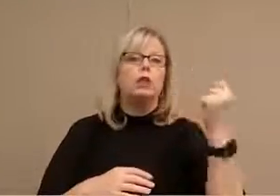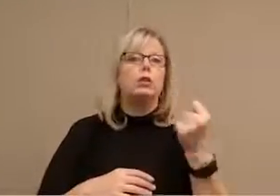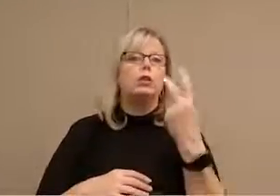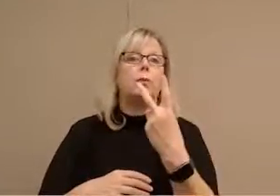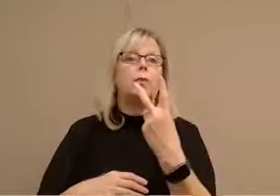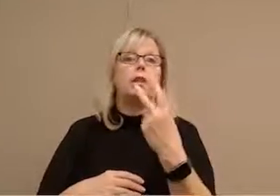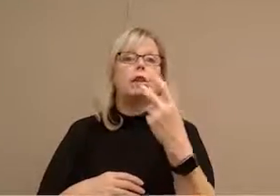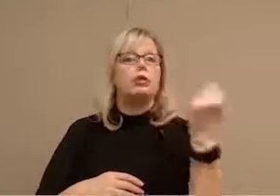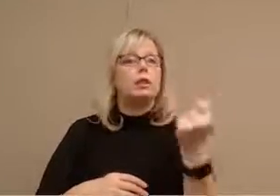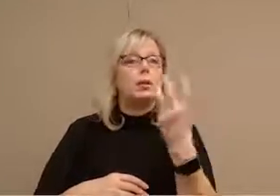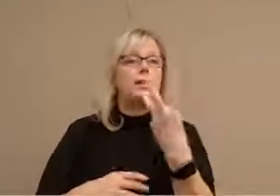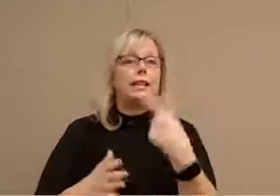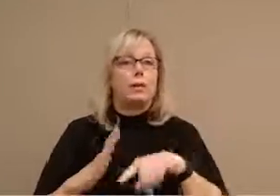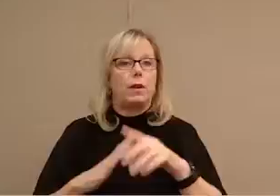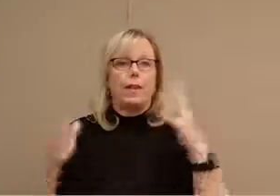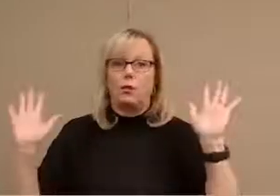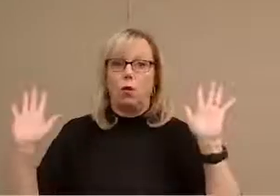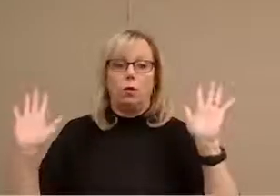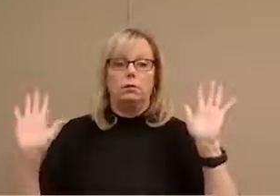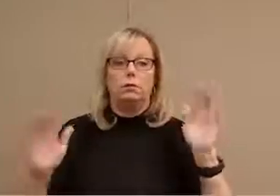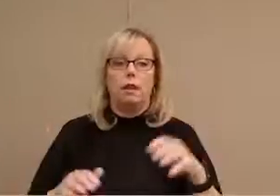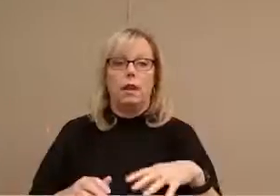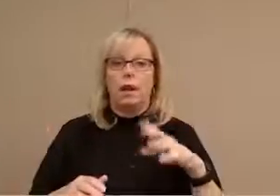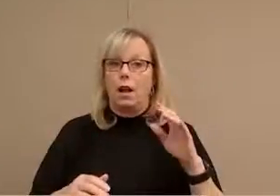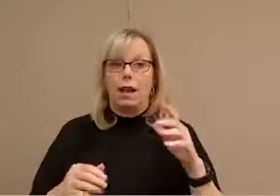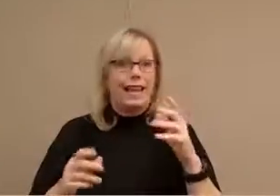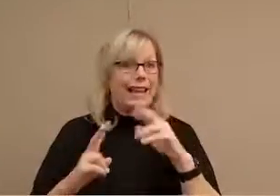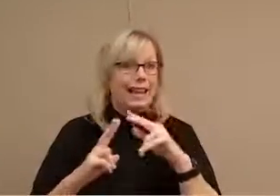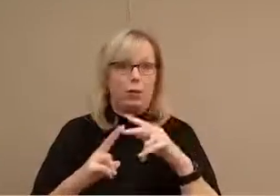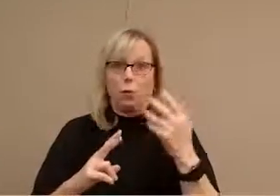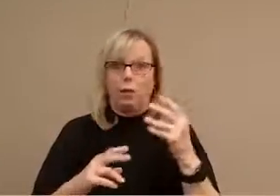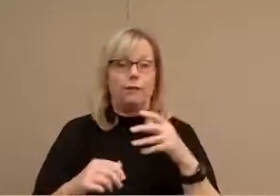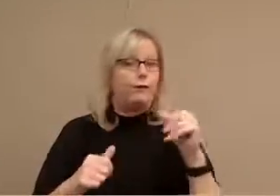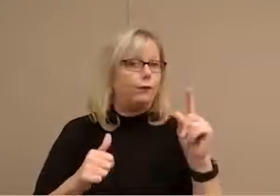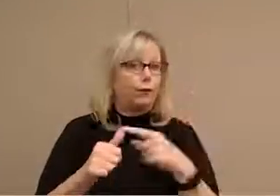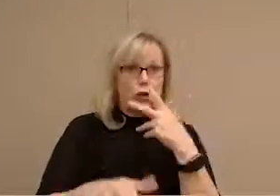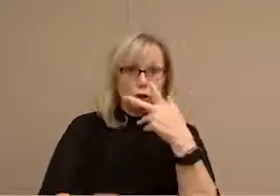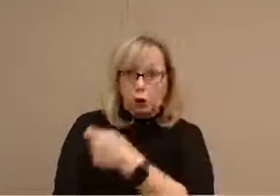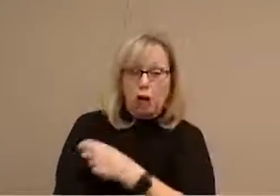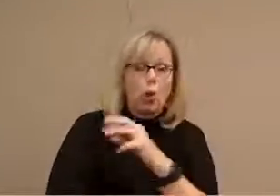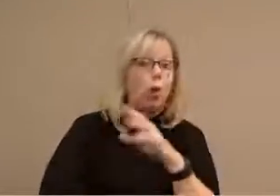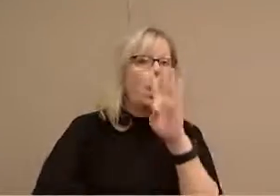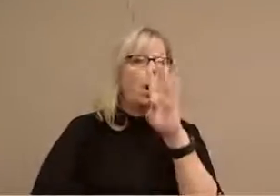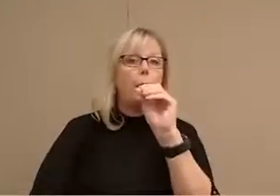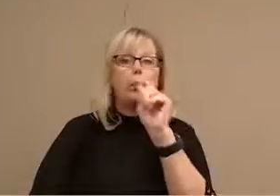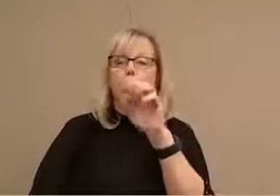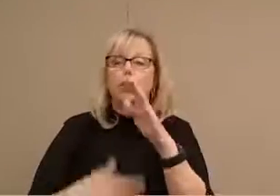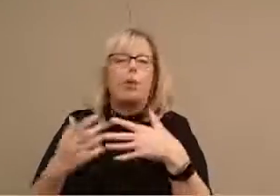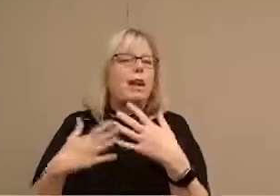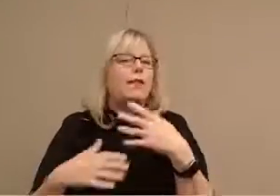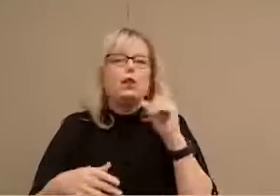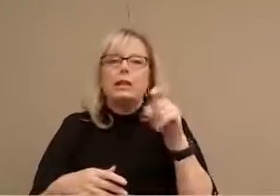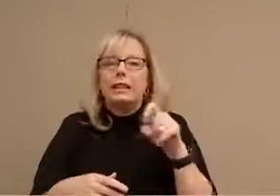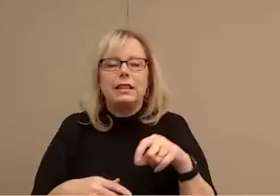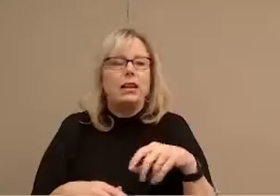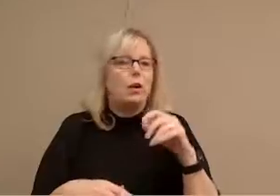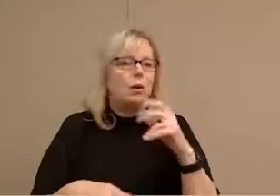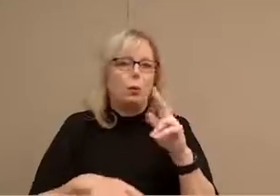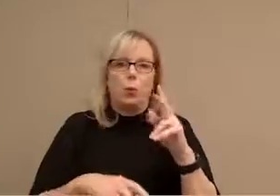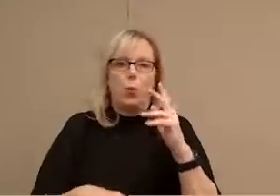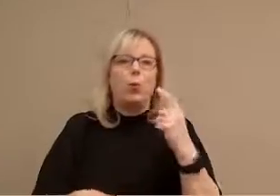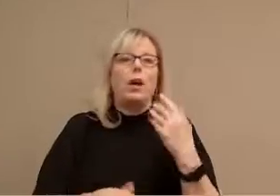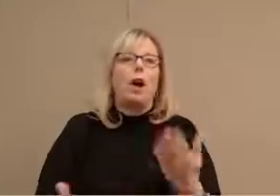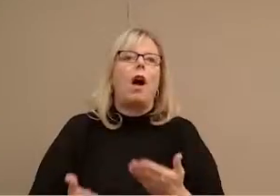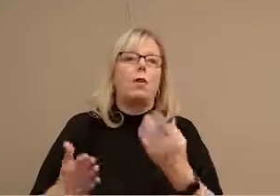Wednesday, that's correct. And is that they're available for a first shot or a booster? That's correct. We'll offer whatever type of vaccine. We offer one type of vaccine at